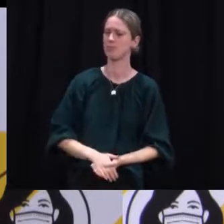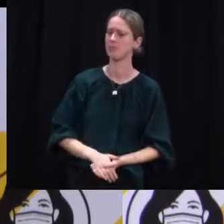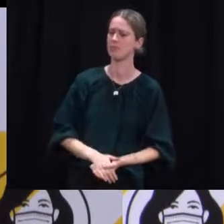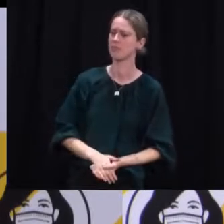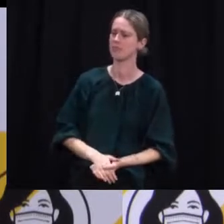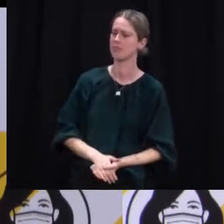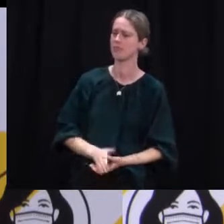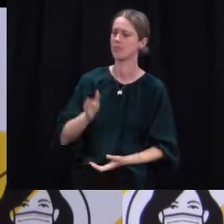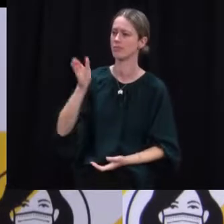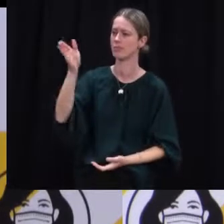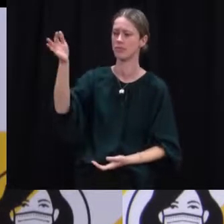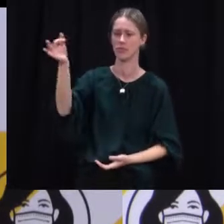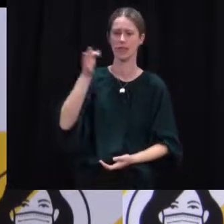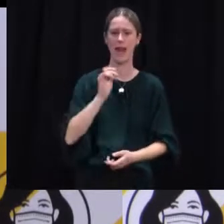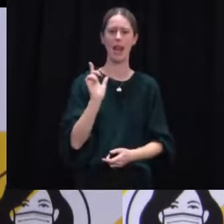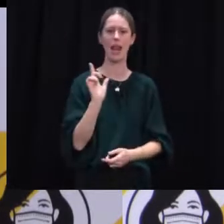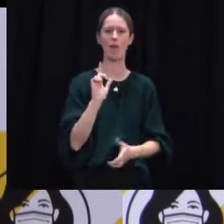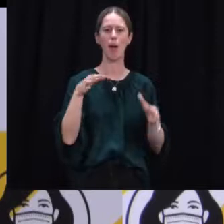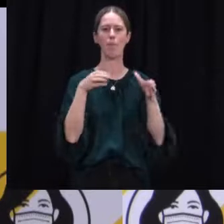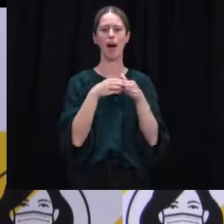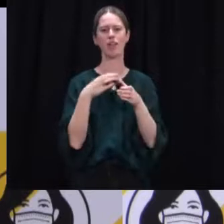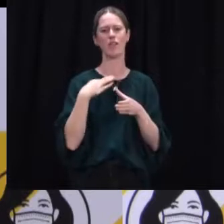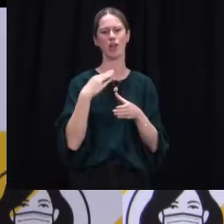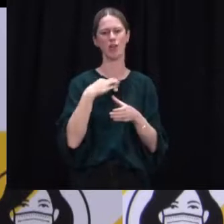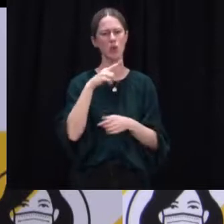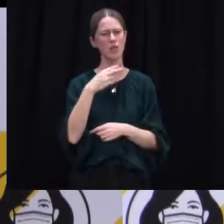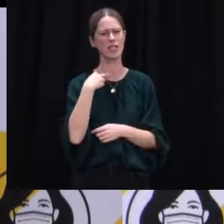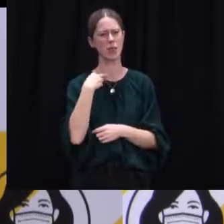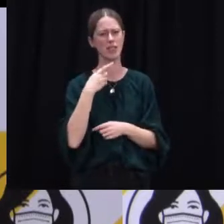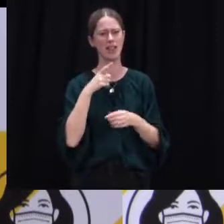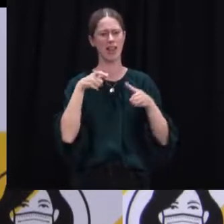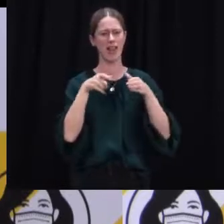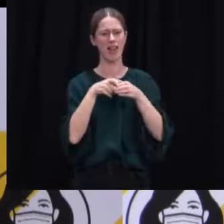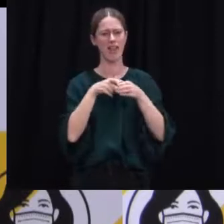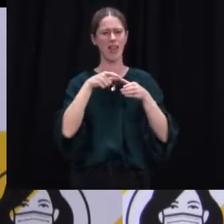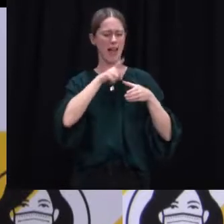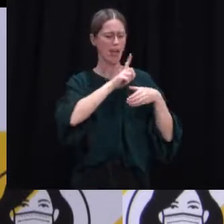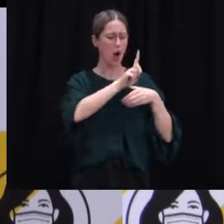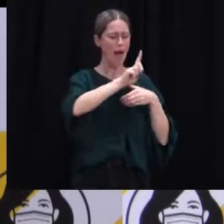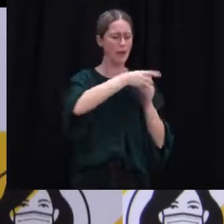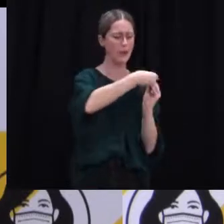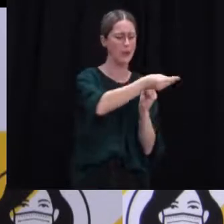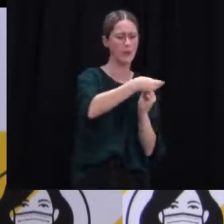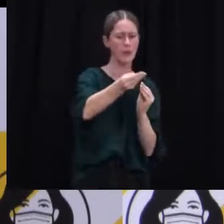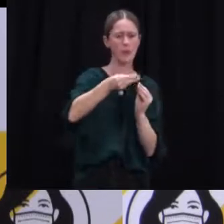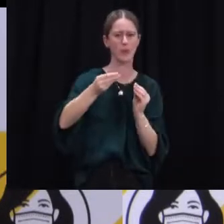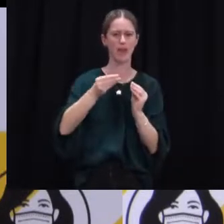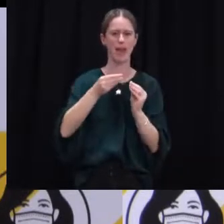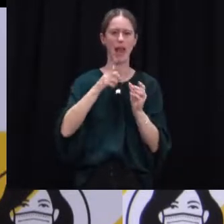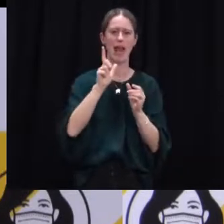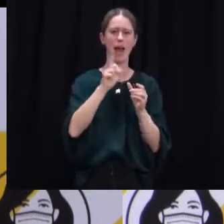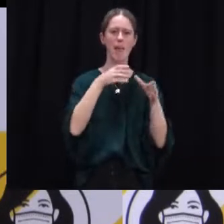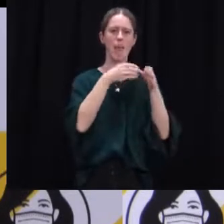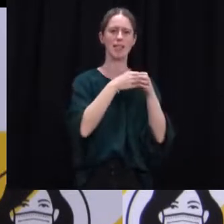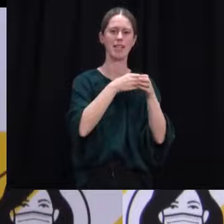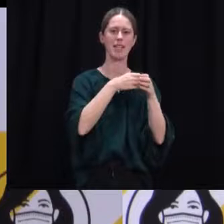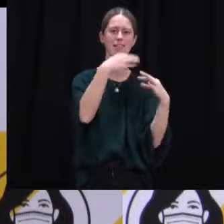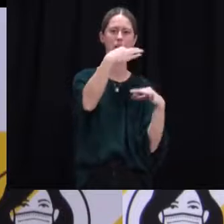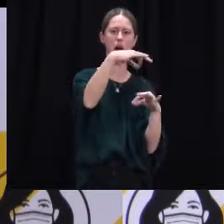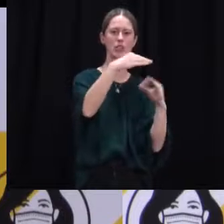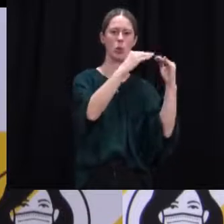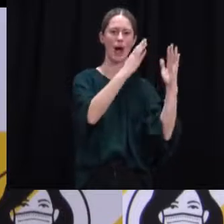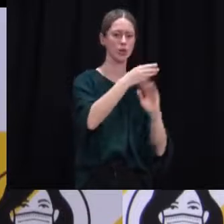every potential avenue and every potential possibility. I'll let you have one more question, then I'll start coming back around the back. Labour Party volunteers, are you disappointed that they continue